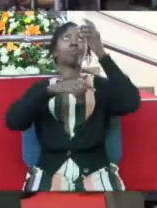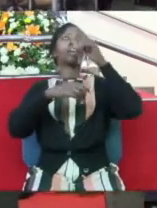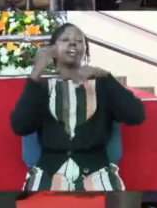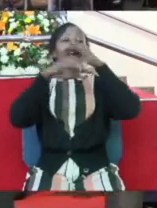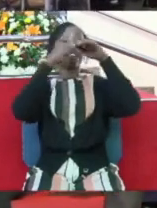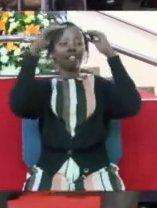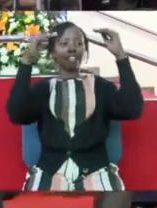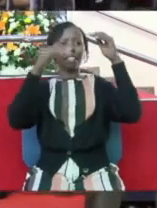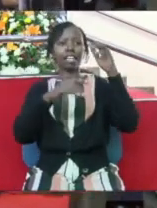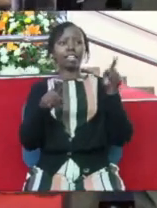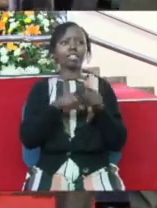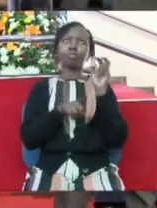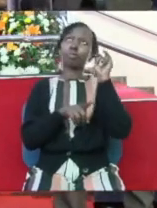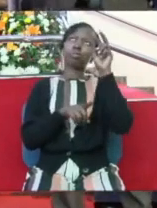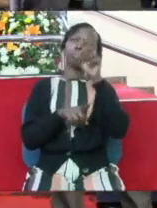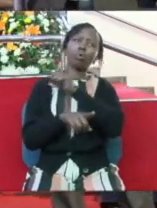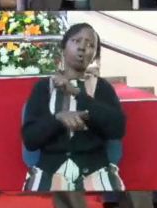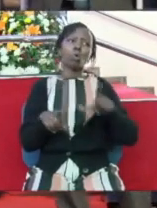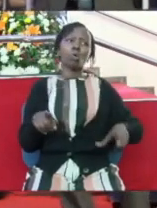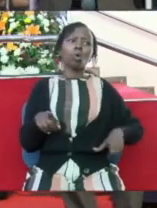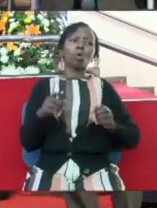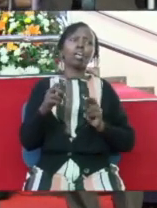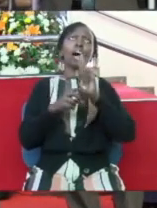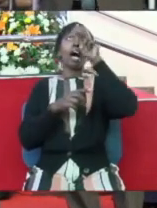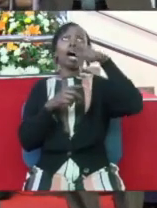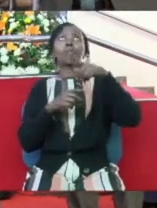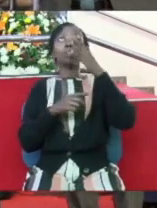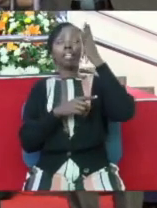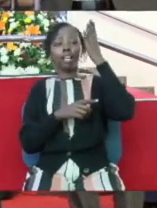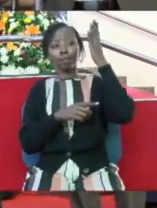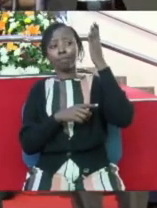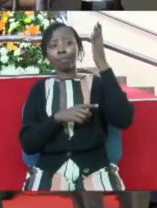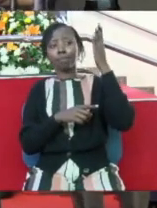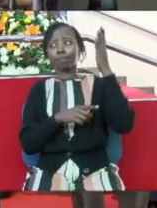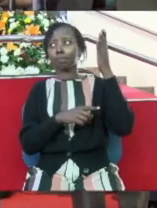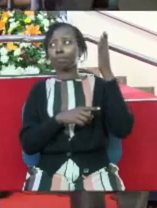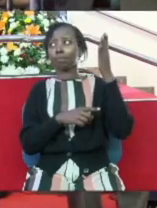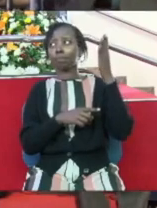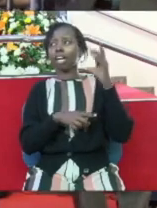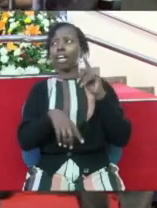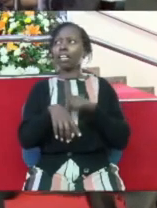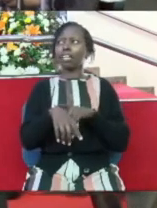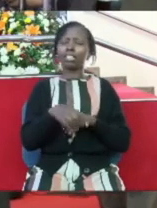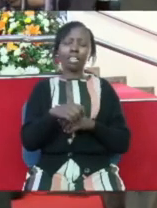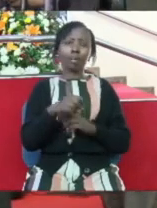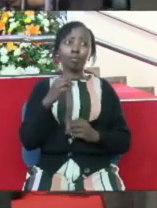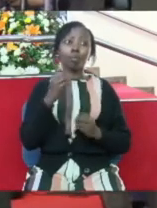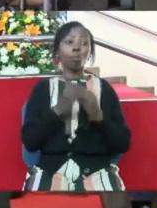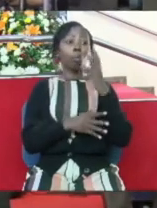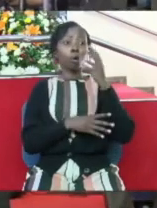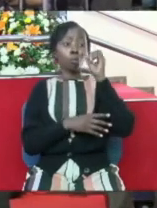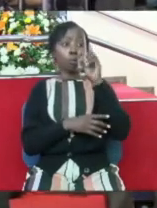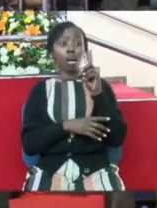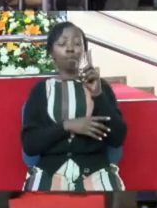the Lord at the topmost part of the ladder. Na akaona Mungu katika upeo wa ngazi ile. And when he woke up he said.